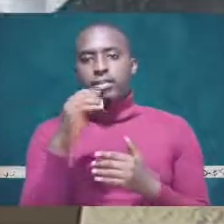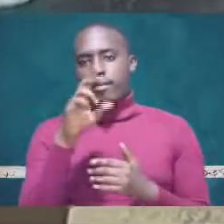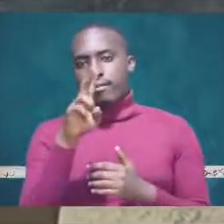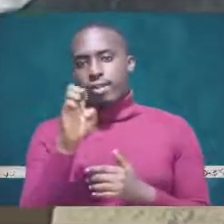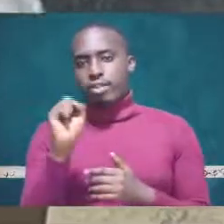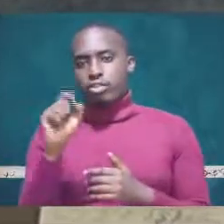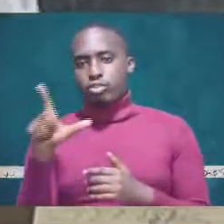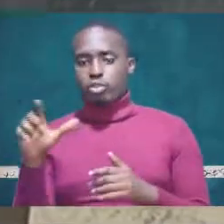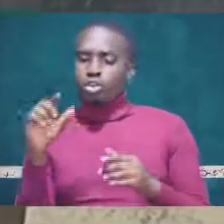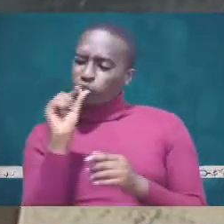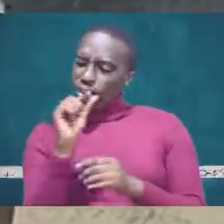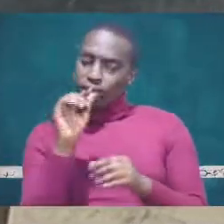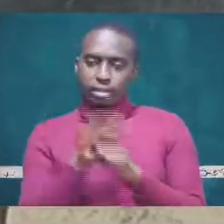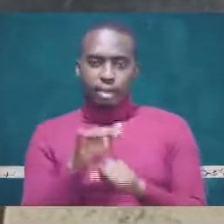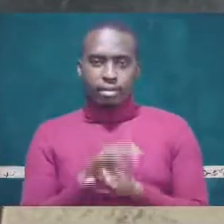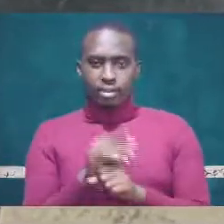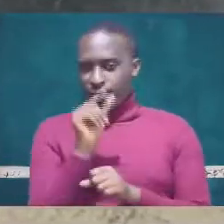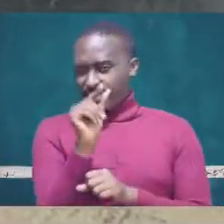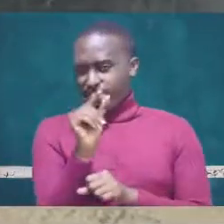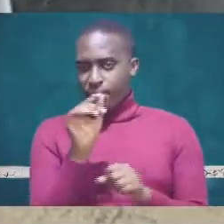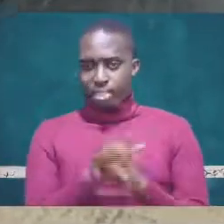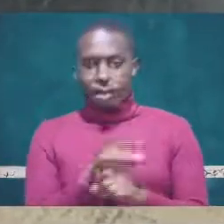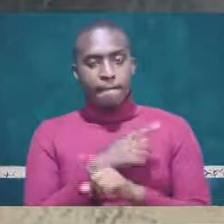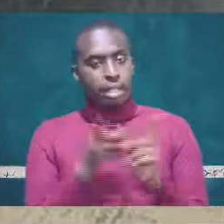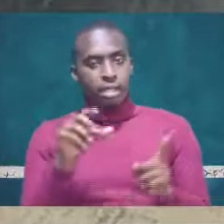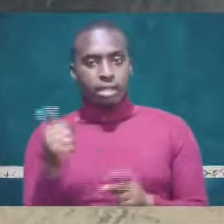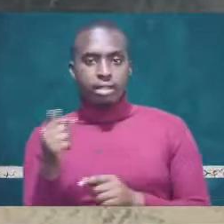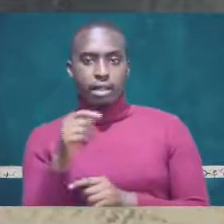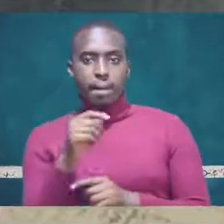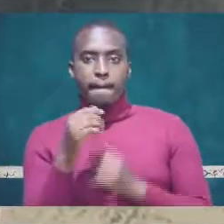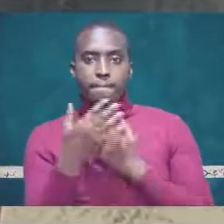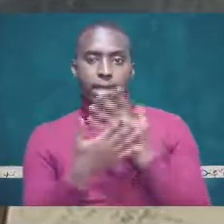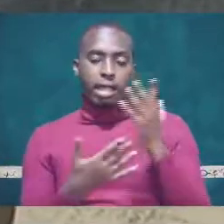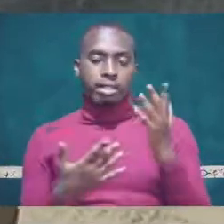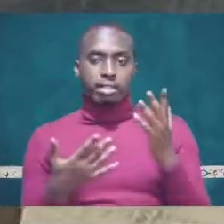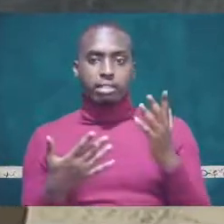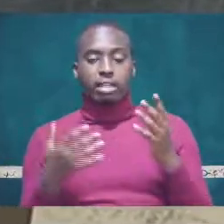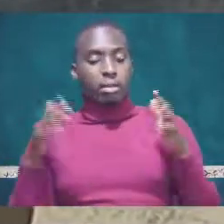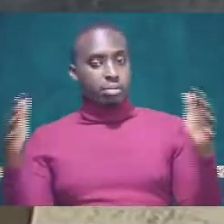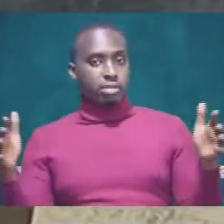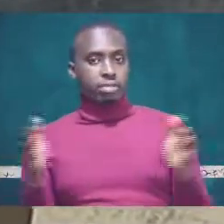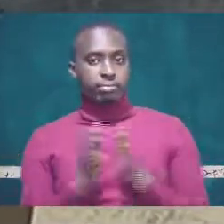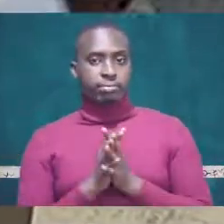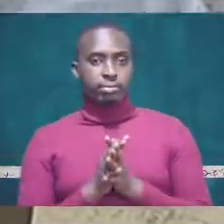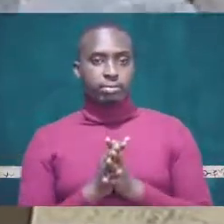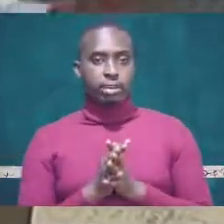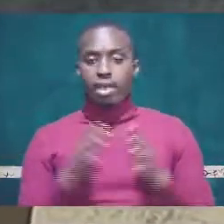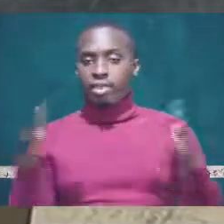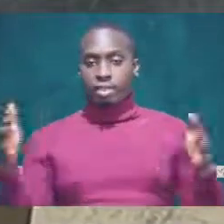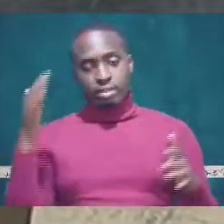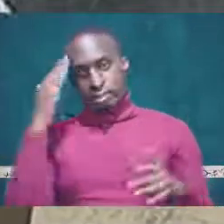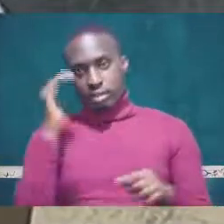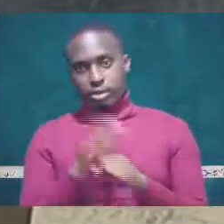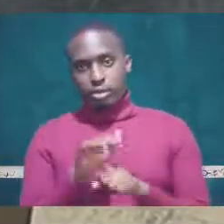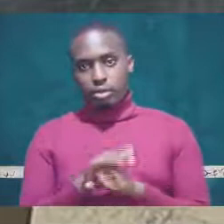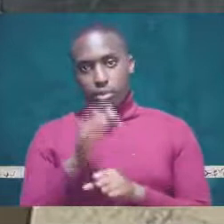they are small in size, very thinner. But other blood vessels, they are thick. Take an example like arteries. They are thick because they are